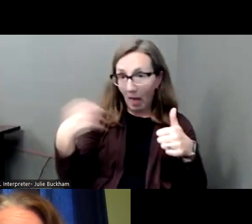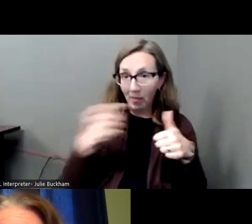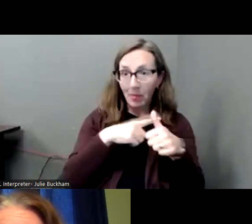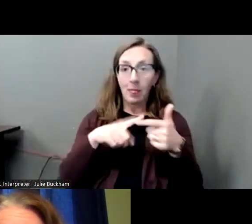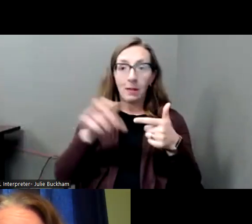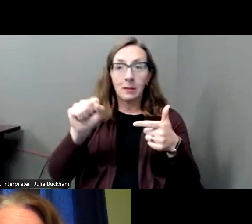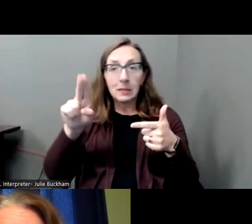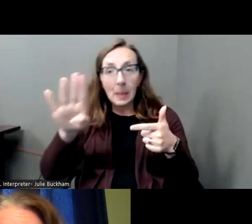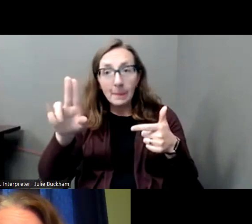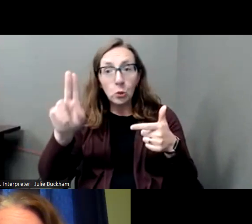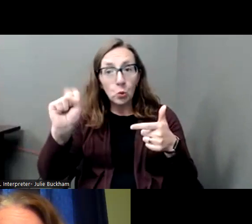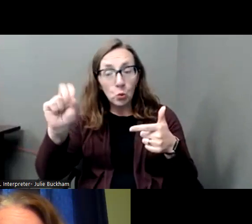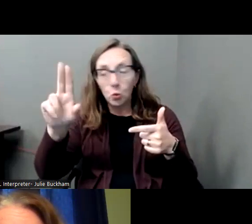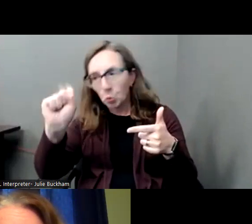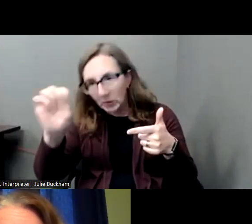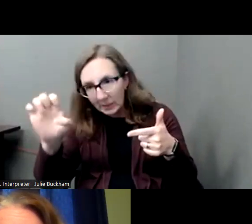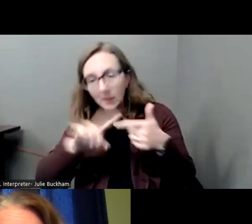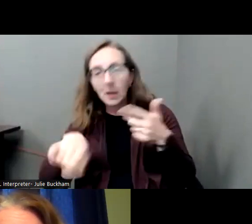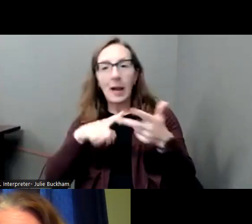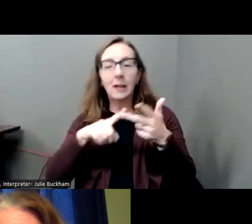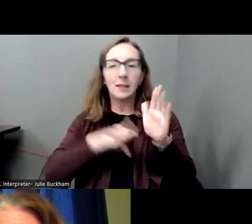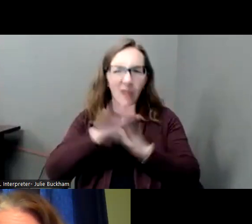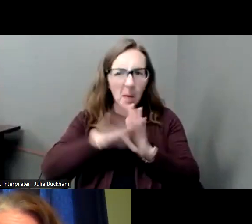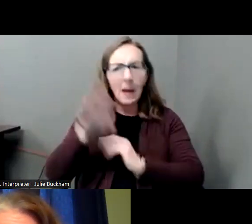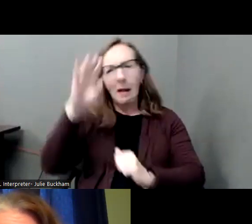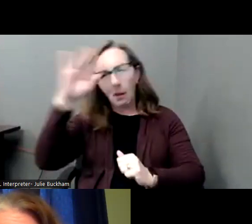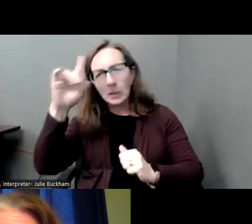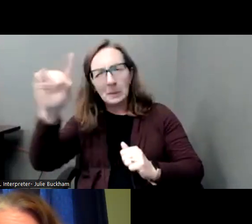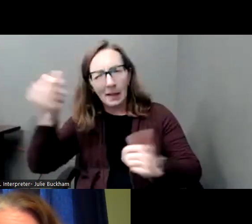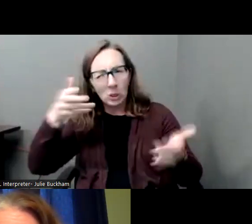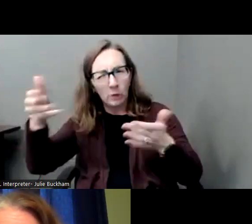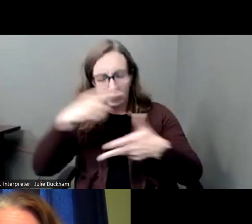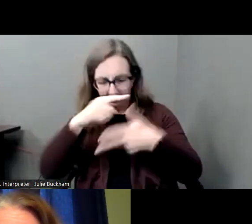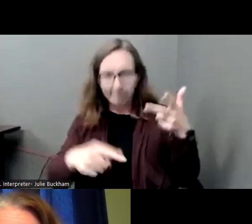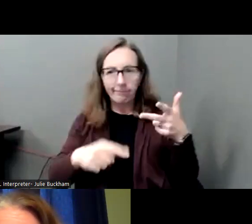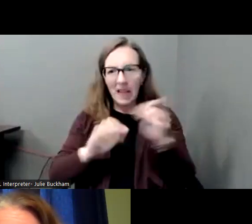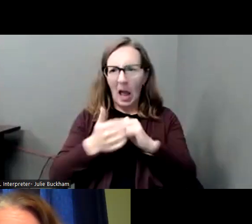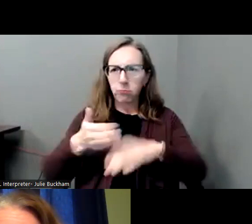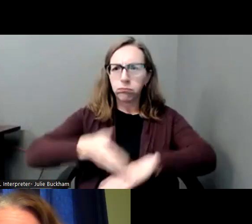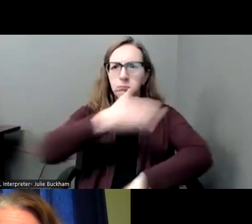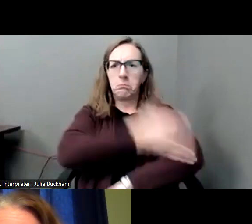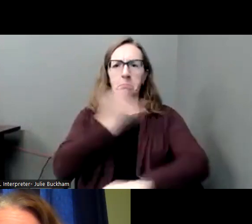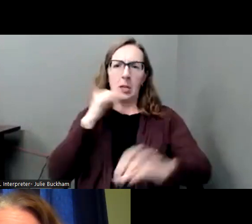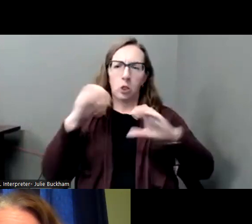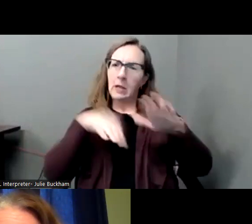use, and developmental or intellectual disability services.